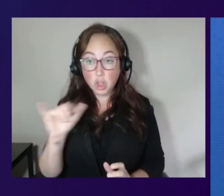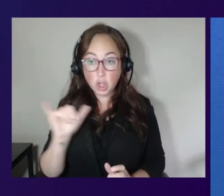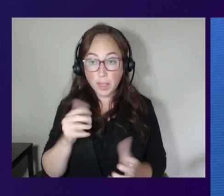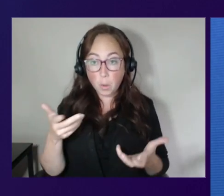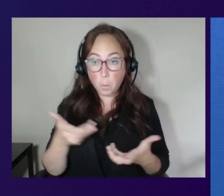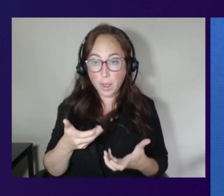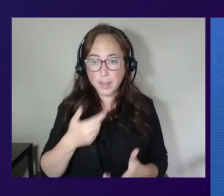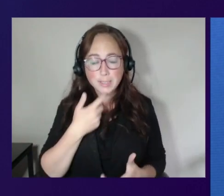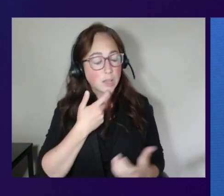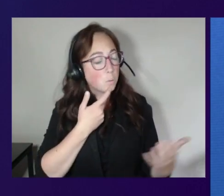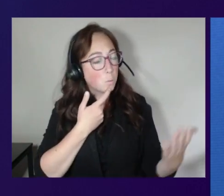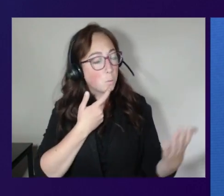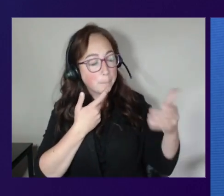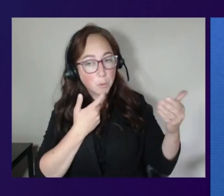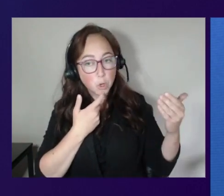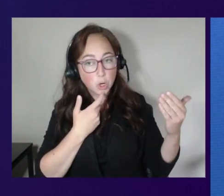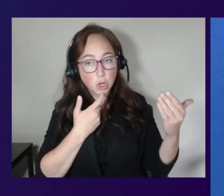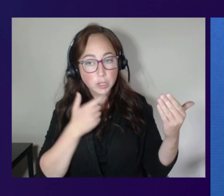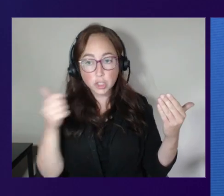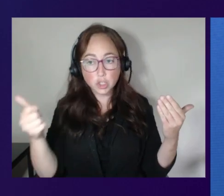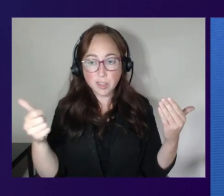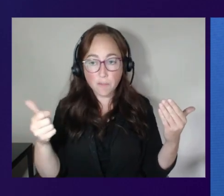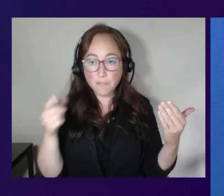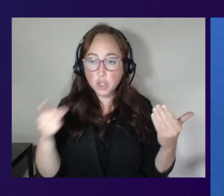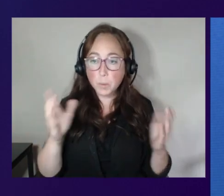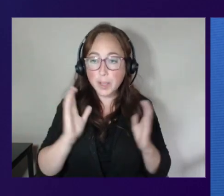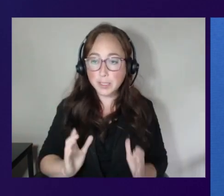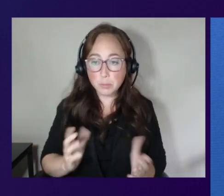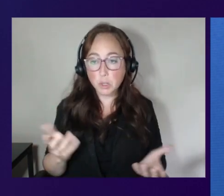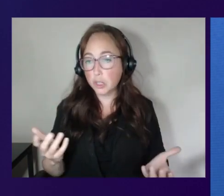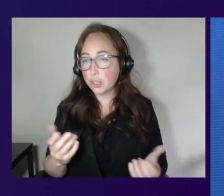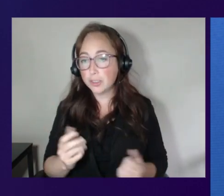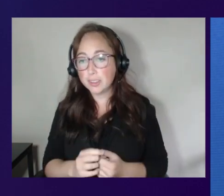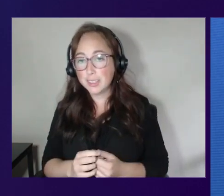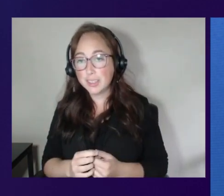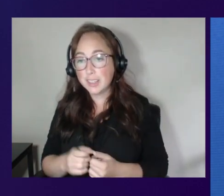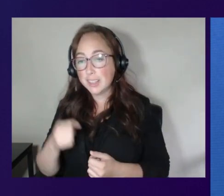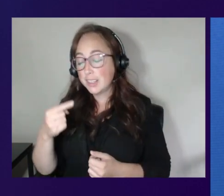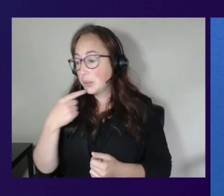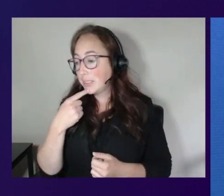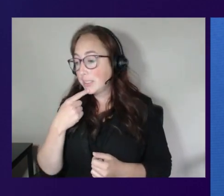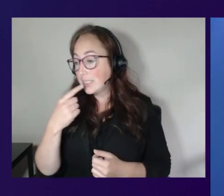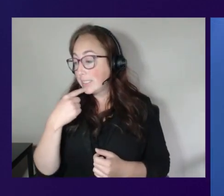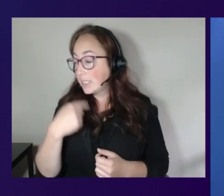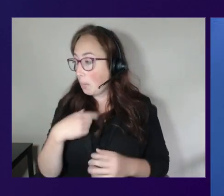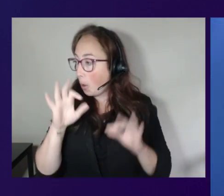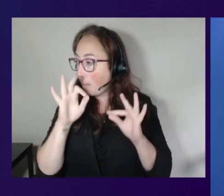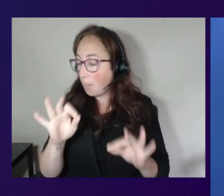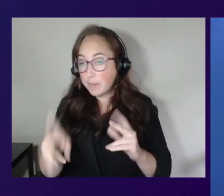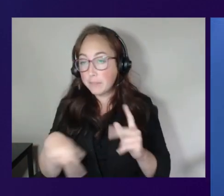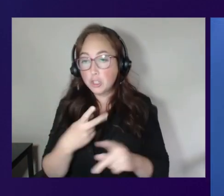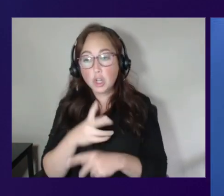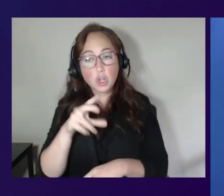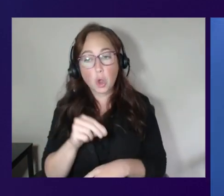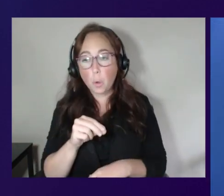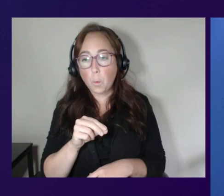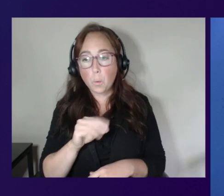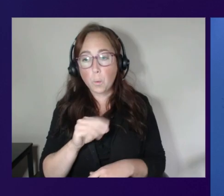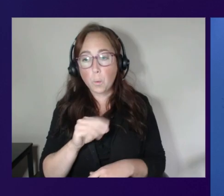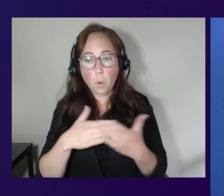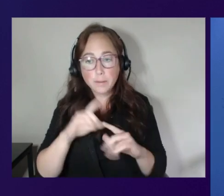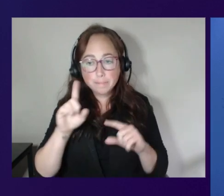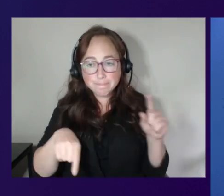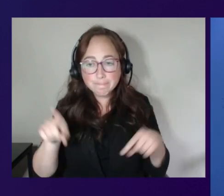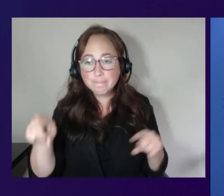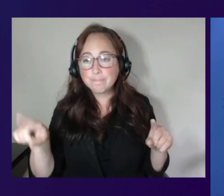look in the mirror, because it's everybody. It really is. You want to kind of go, oh, tell me your perfect vertical. Like, no, it's kind of all verticals. Yeah. That's what's been really